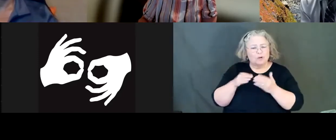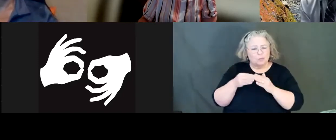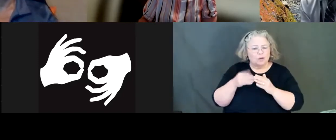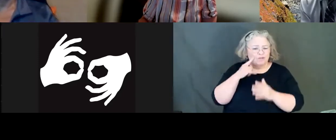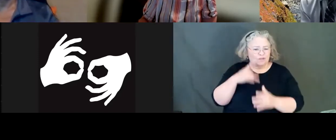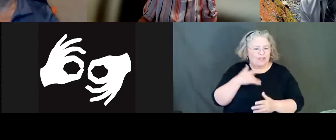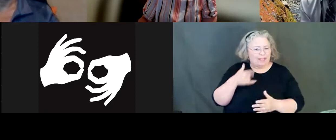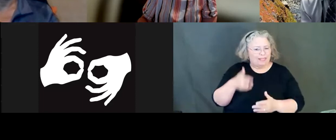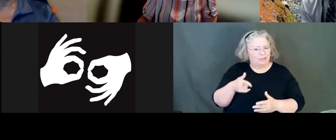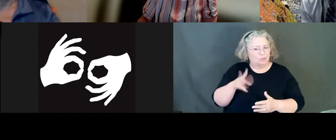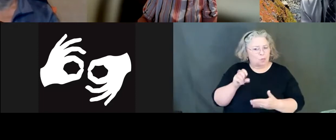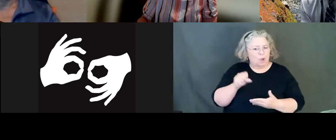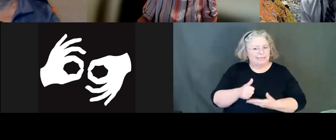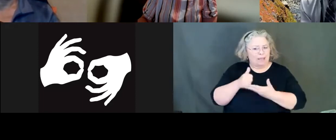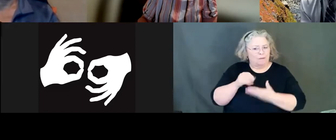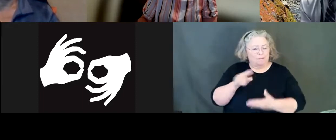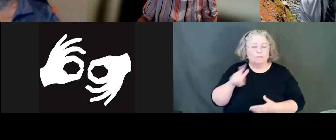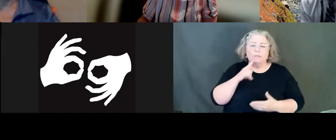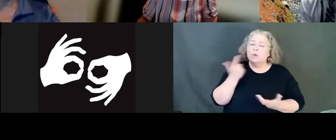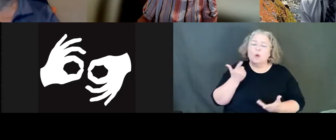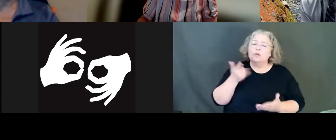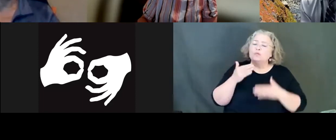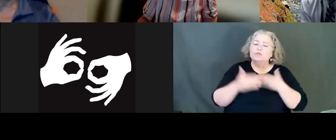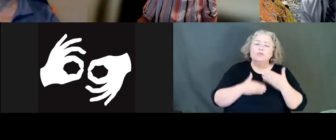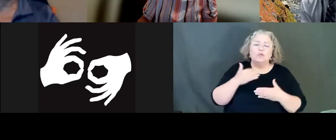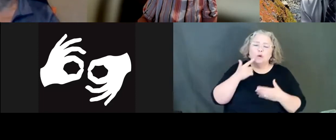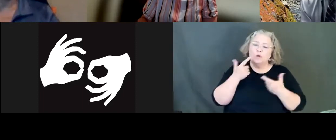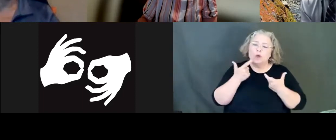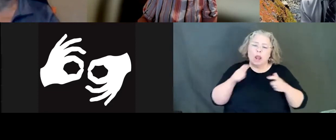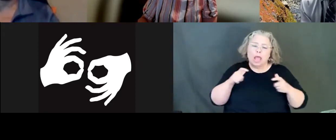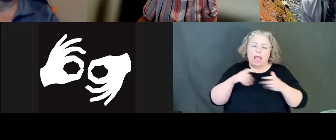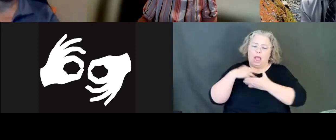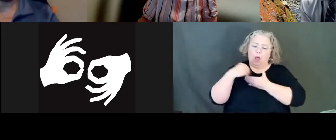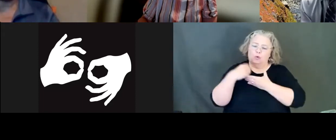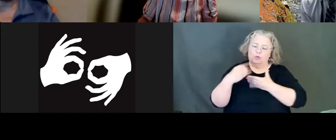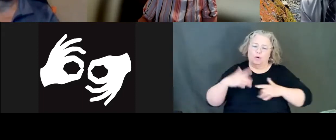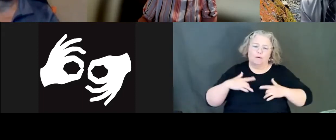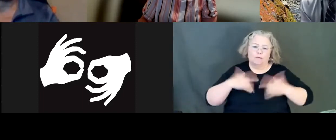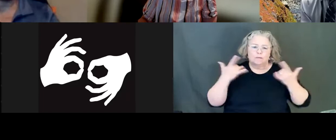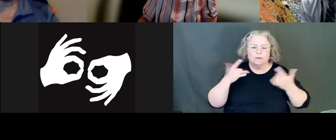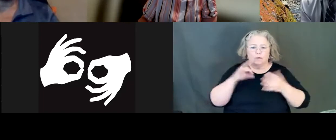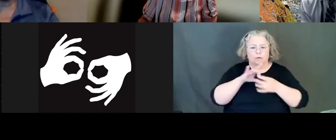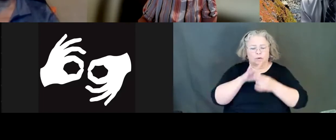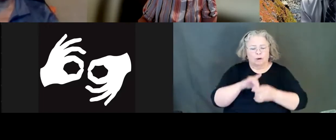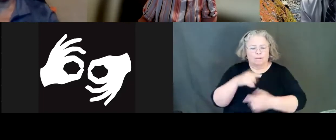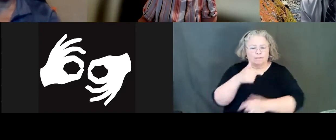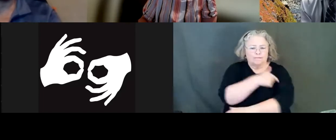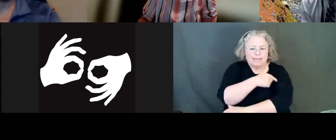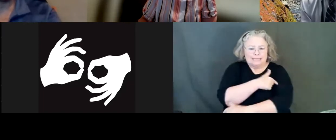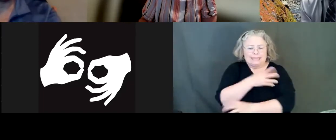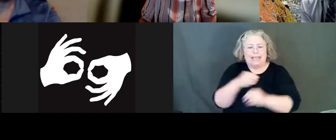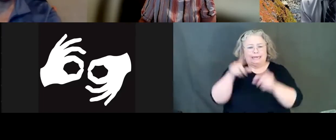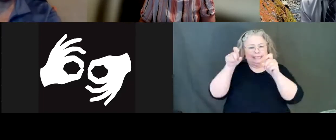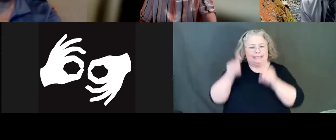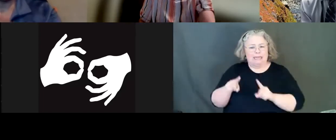couple questions. What will be the procedures for large outdoor events regarding vaccines and testing requirements?